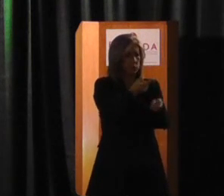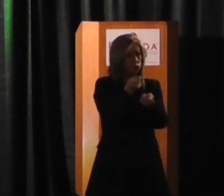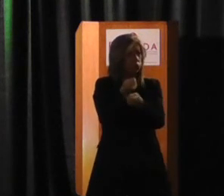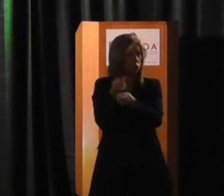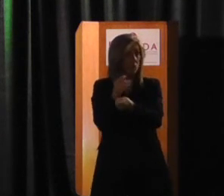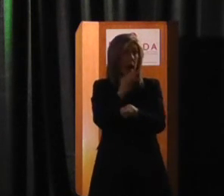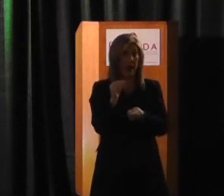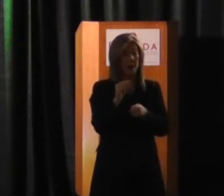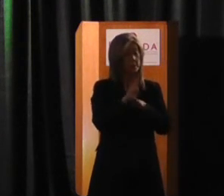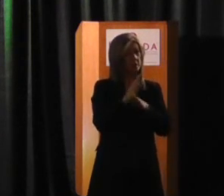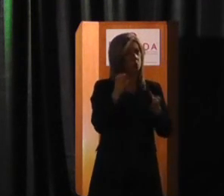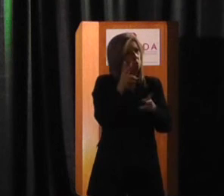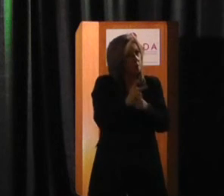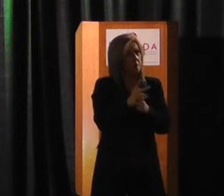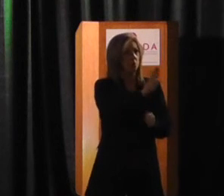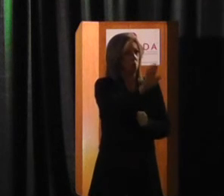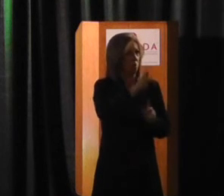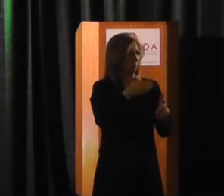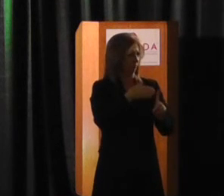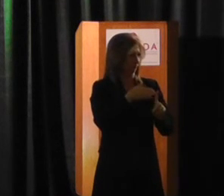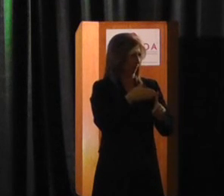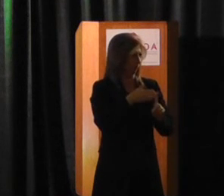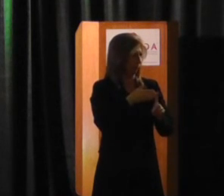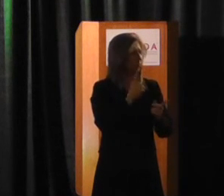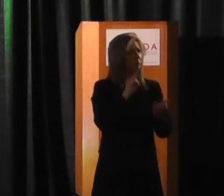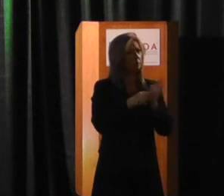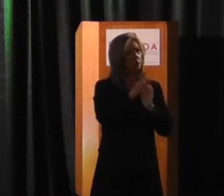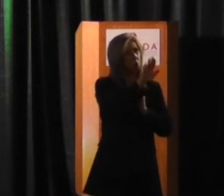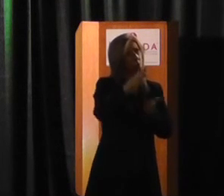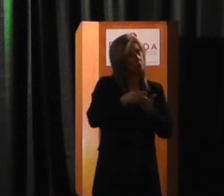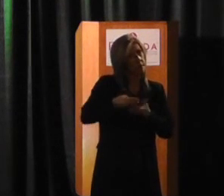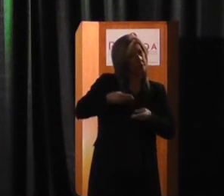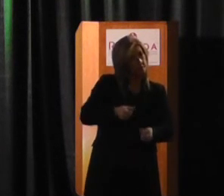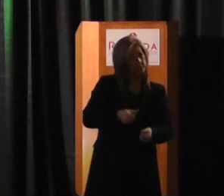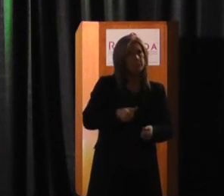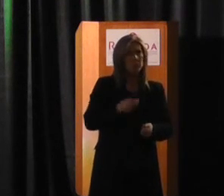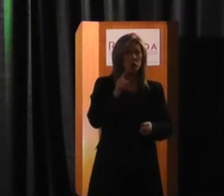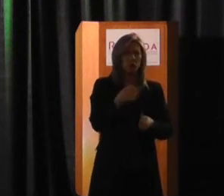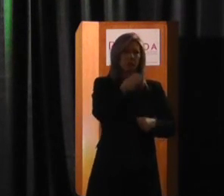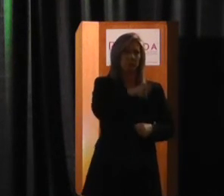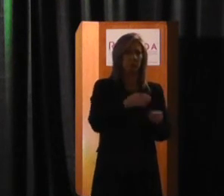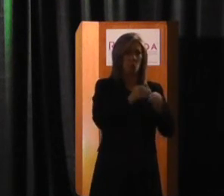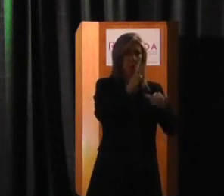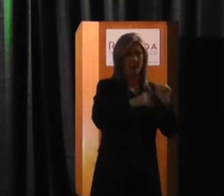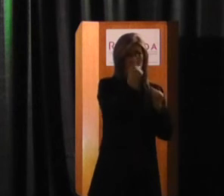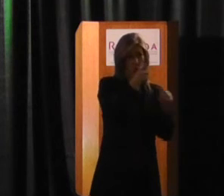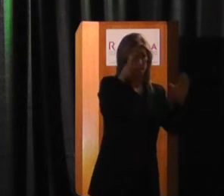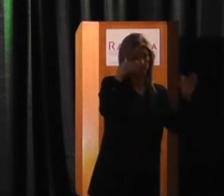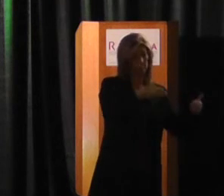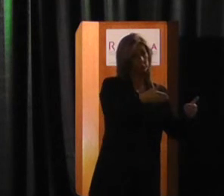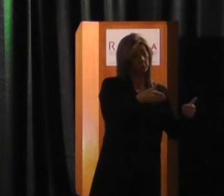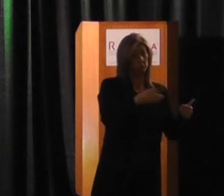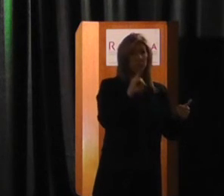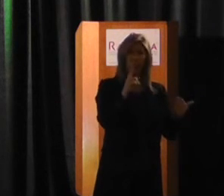keep it. Things are tough enough to afford. So make your money count in more than one way. Frankly, in the grand scheme of things, can we afford not